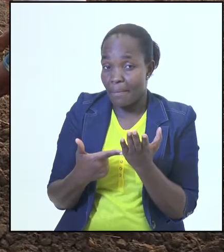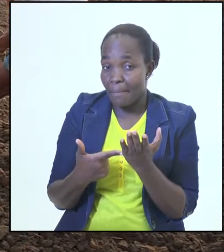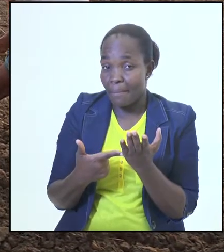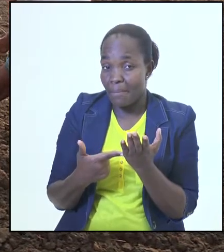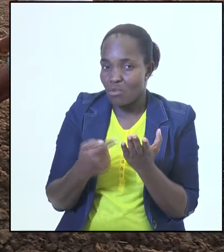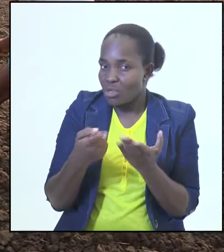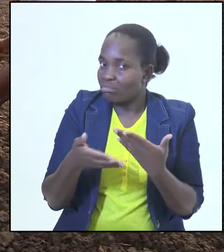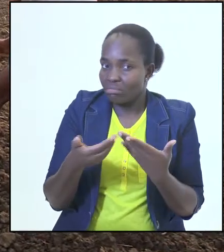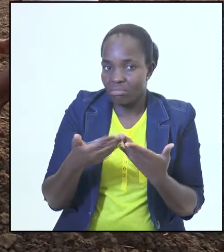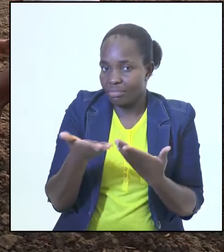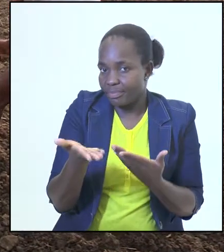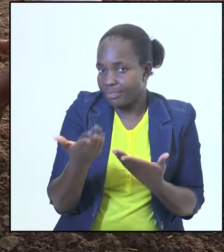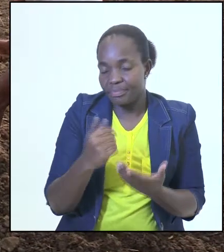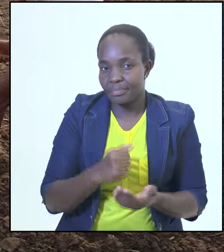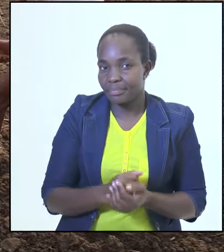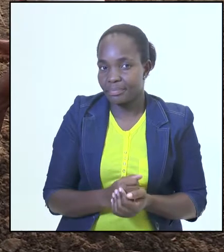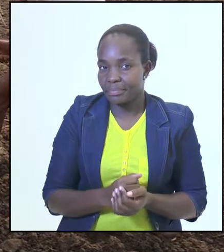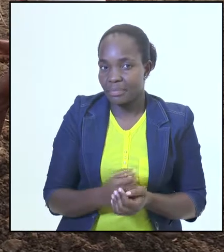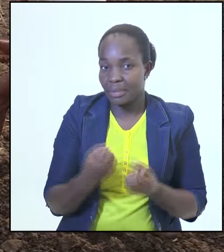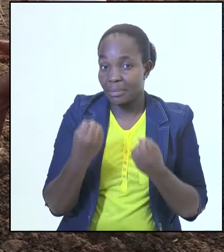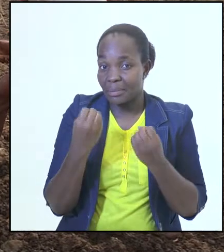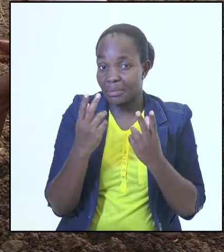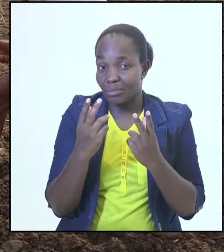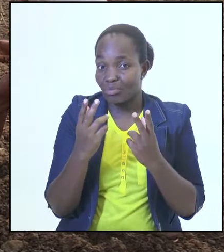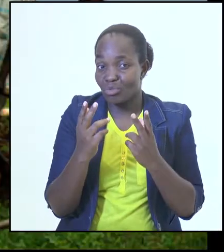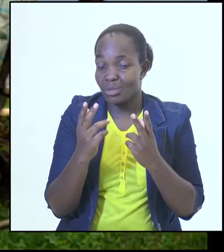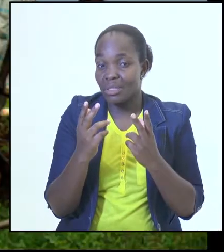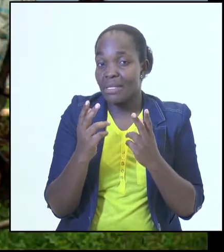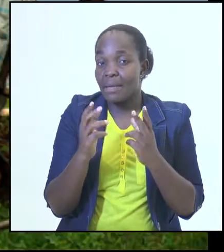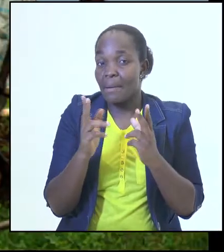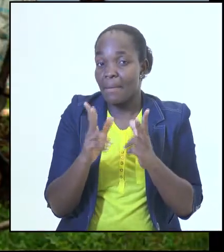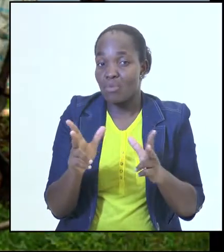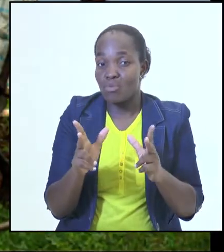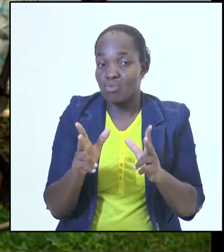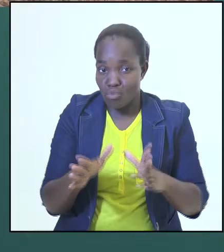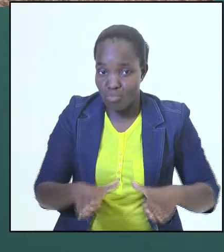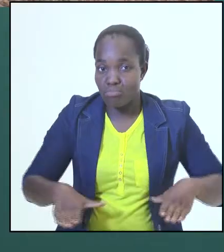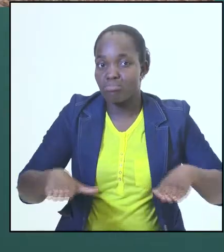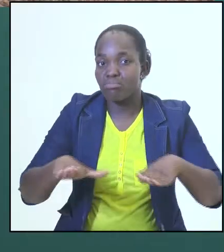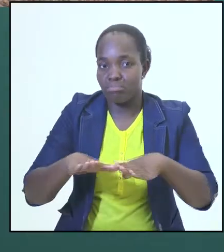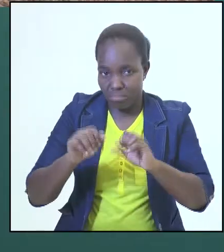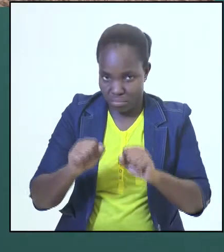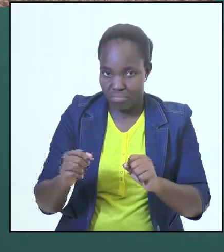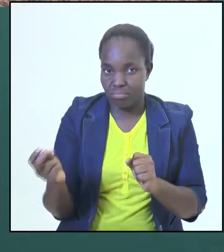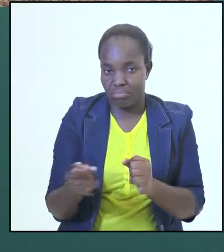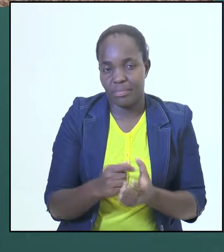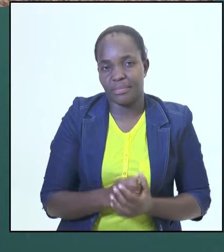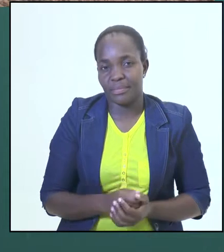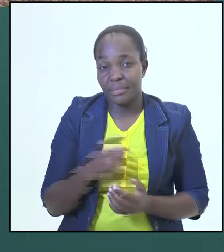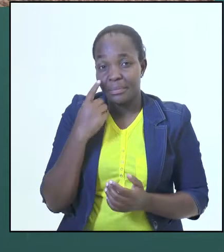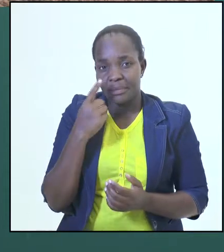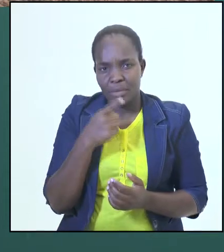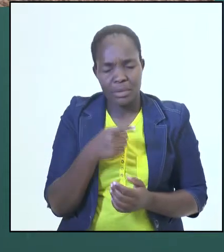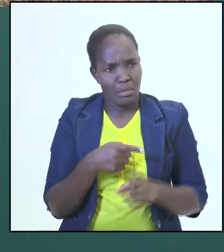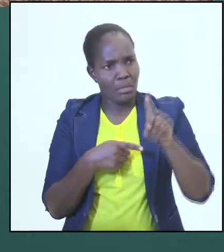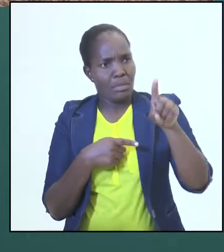which are more affordable and which most subsistence farmers could afford. But look here. Sure, what